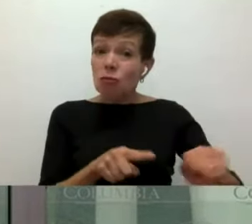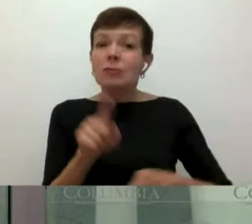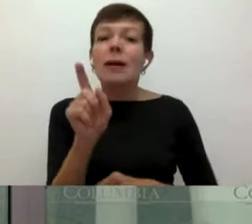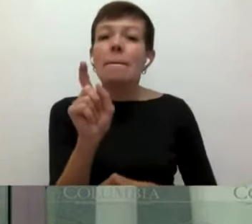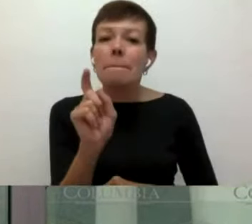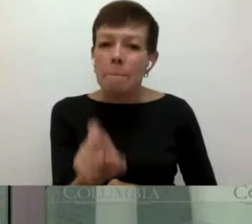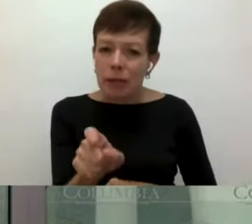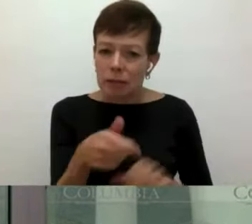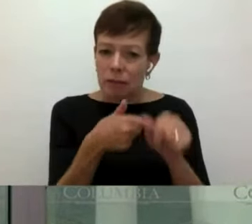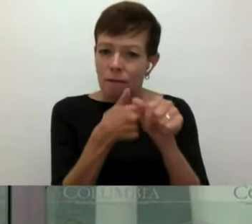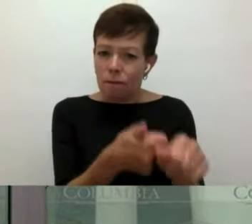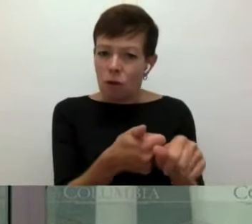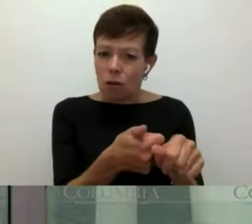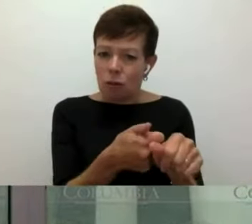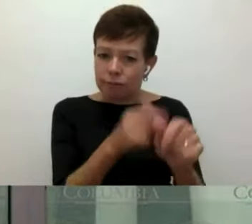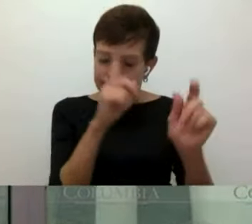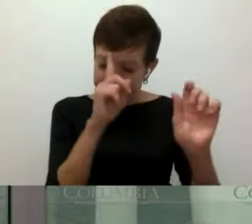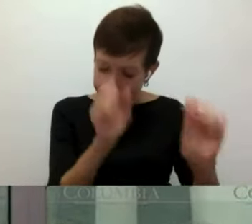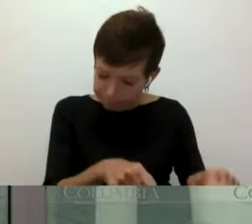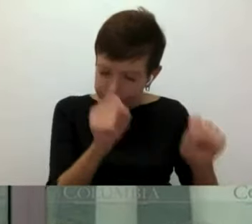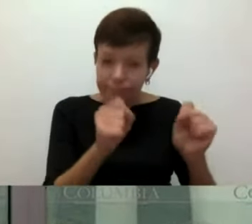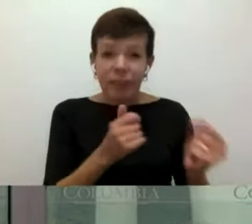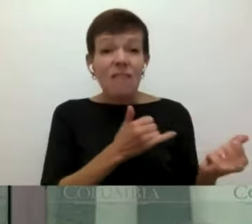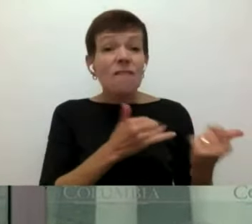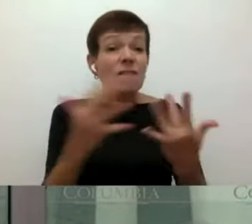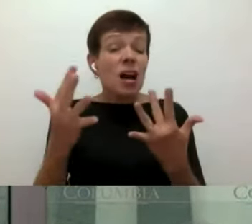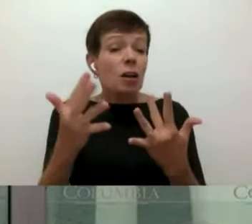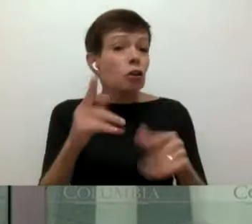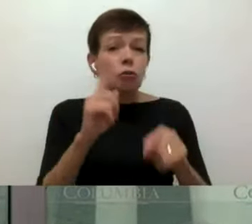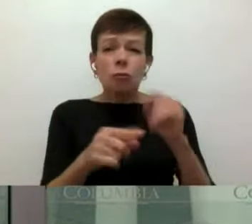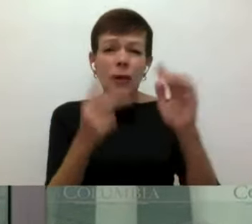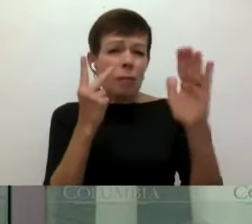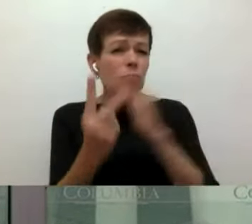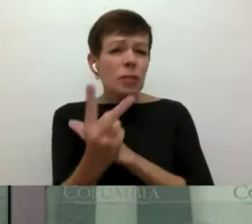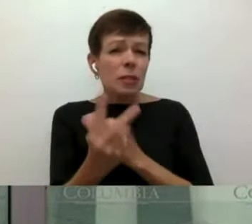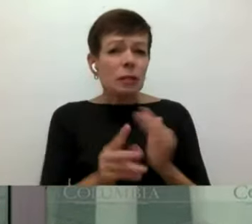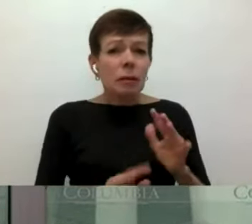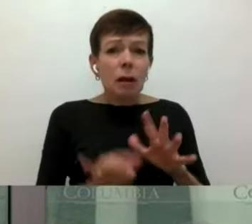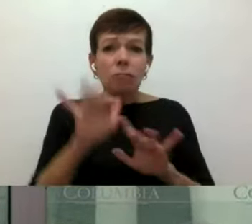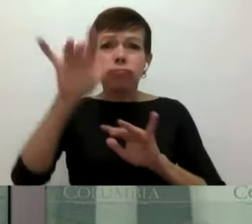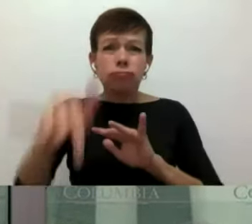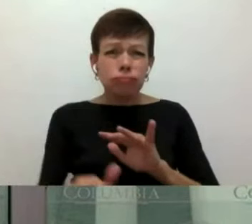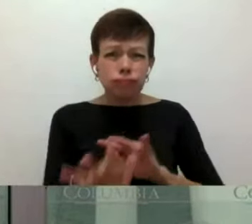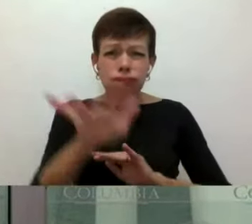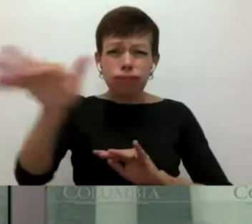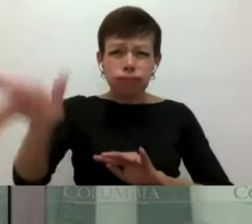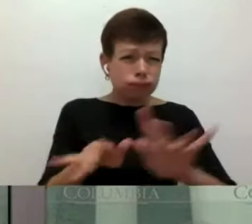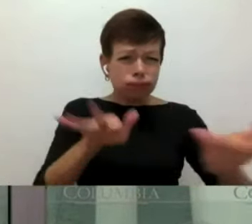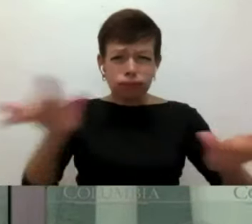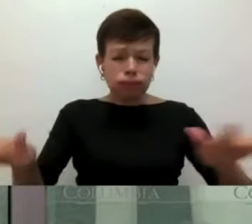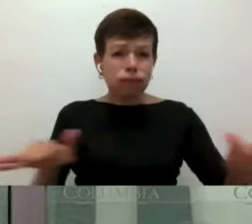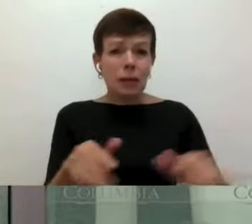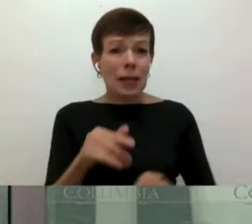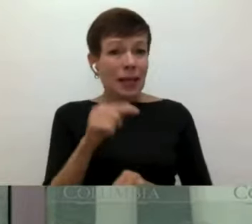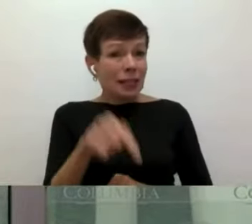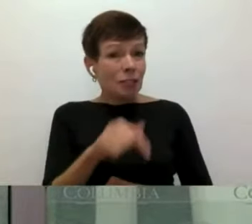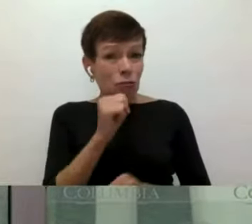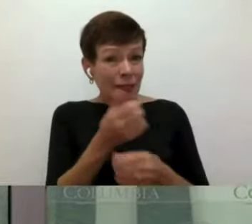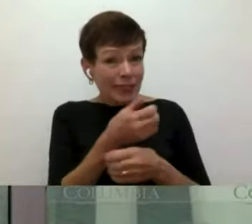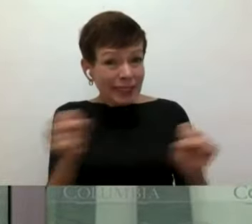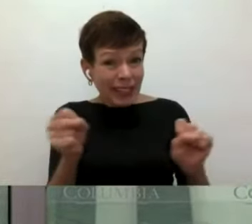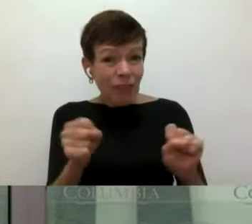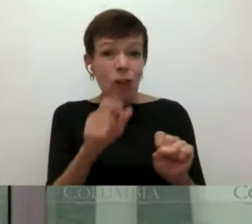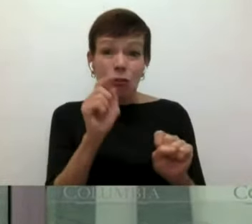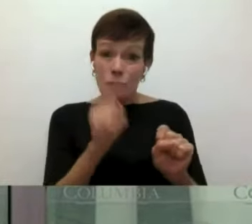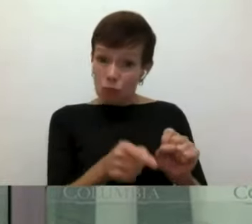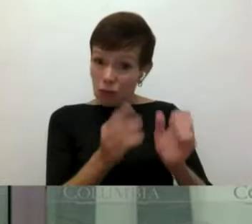that evacuation orders must be followed. Fires are unpredictable and they move fast. Areas under evacuation order are not